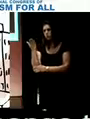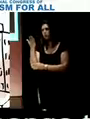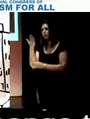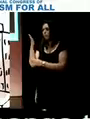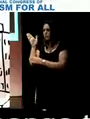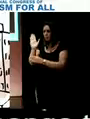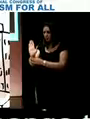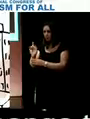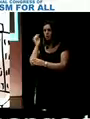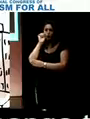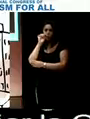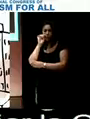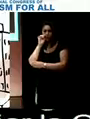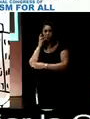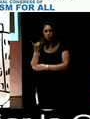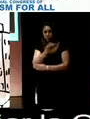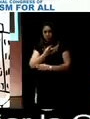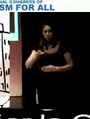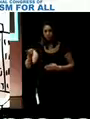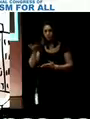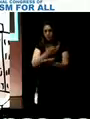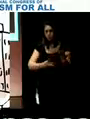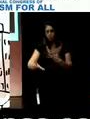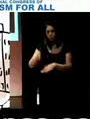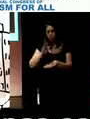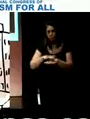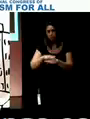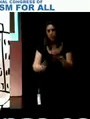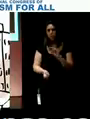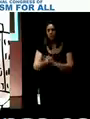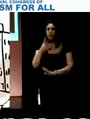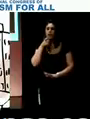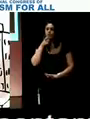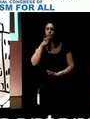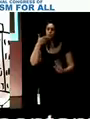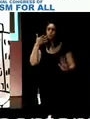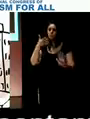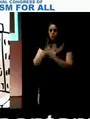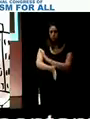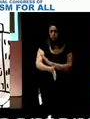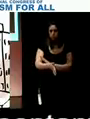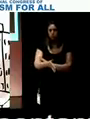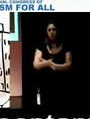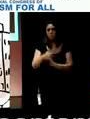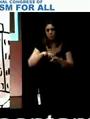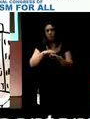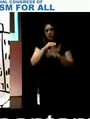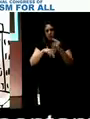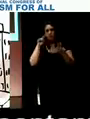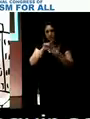and representatives of tourist organizations in order to